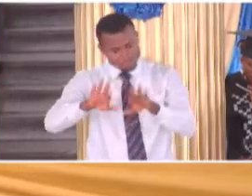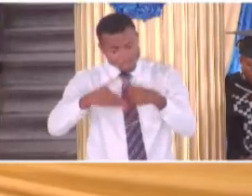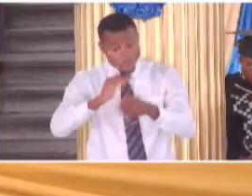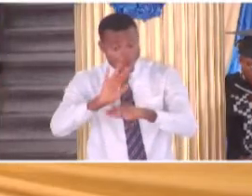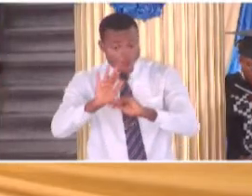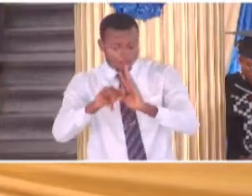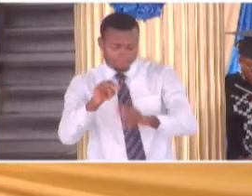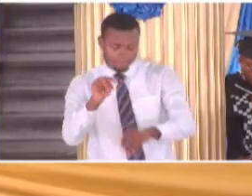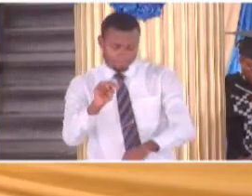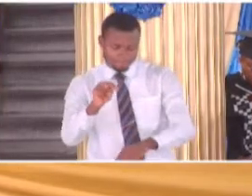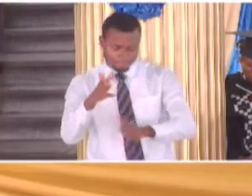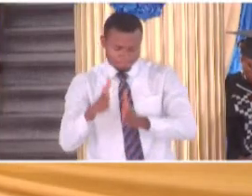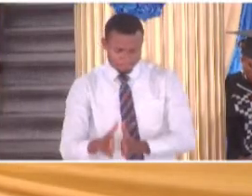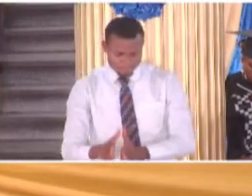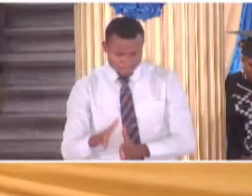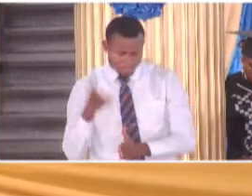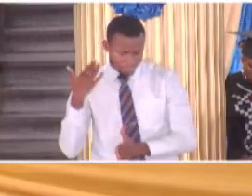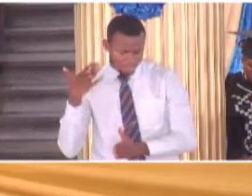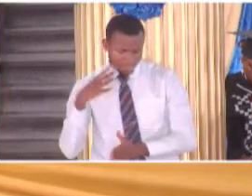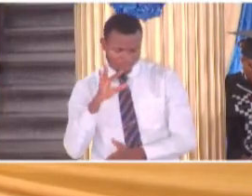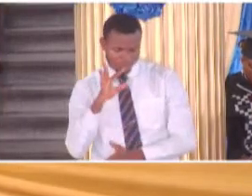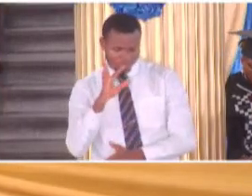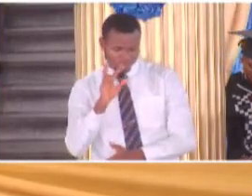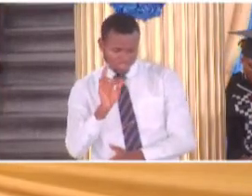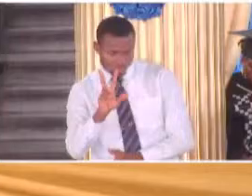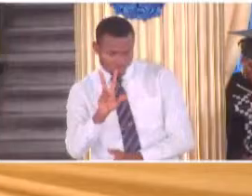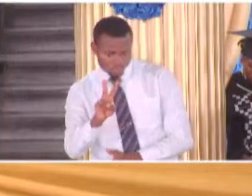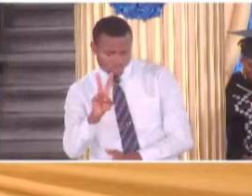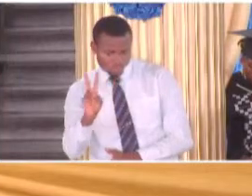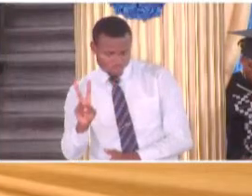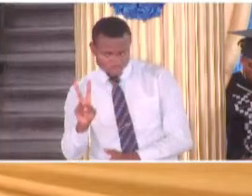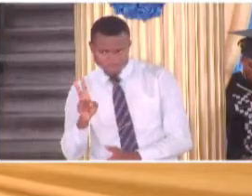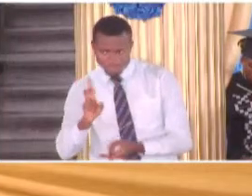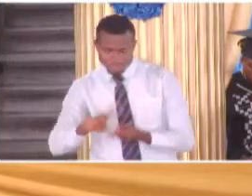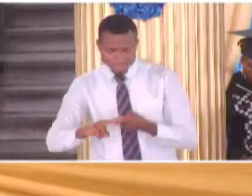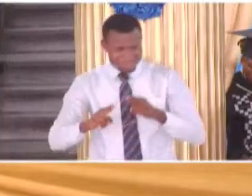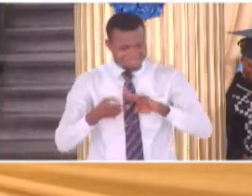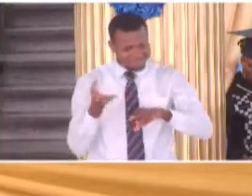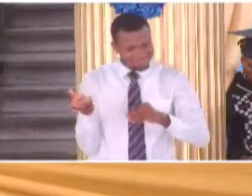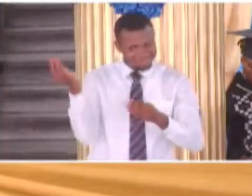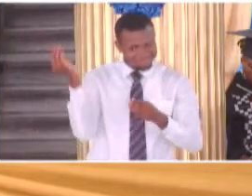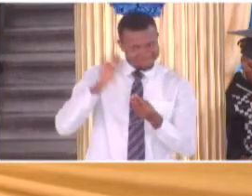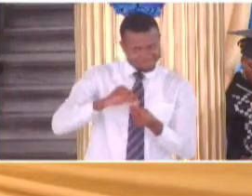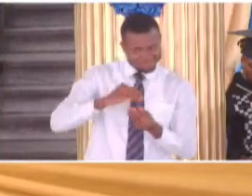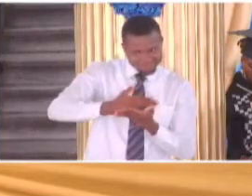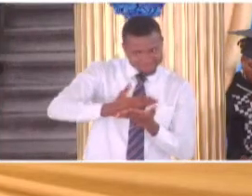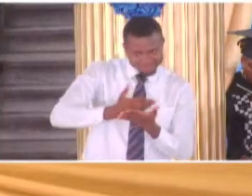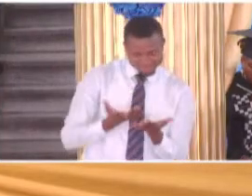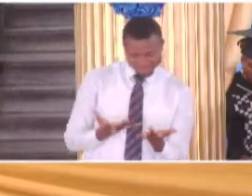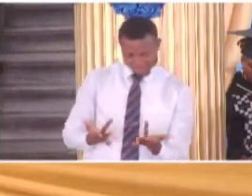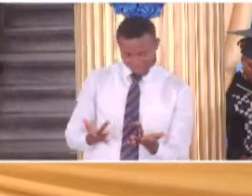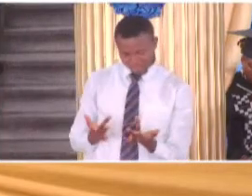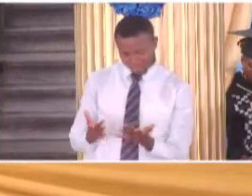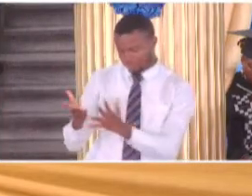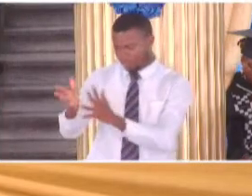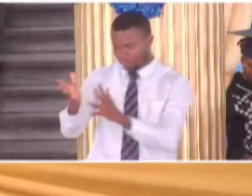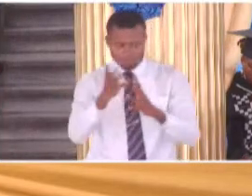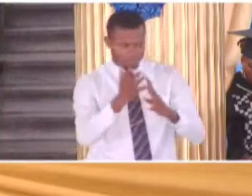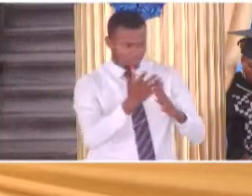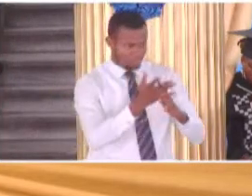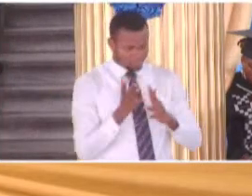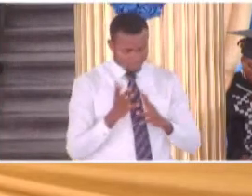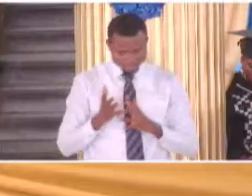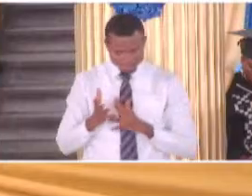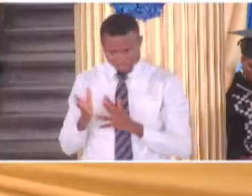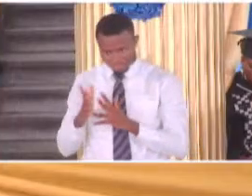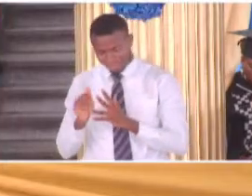students since 2022, with a number of additional laptops awaiting distribution to other